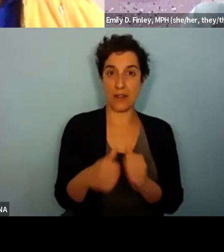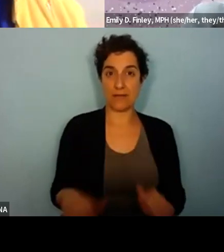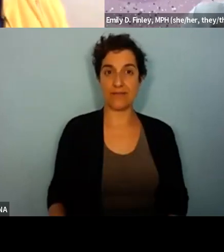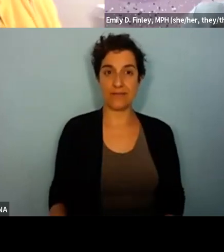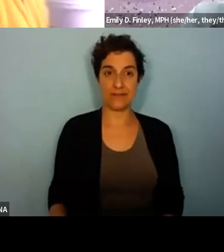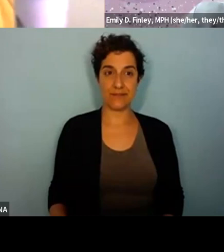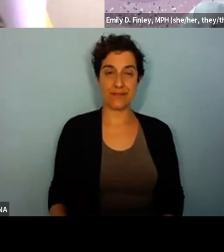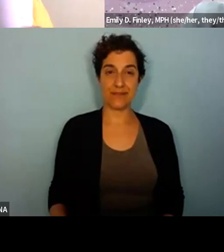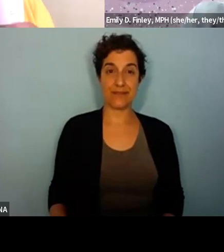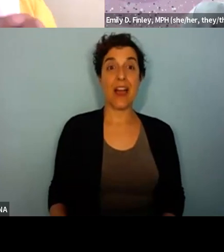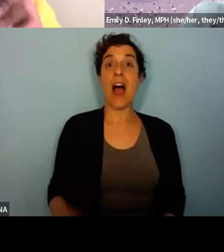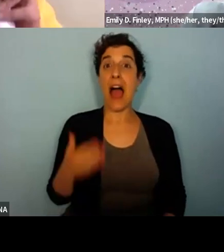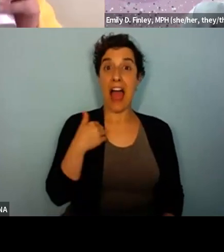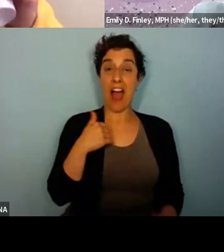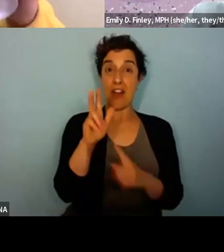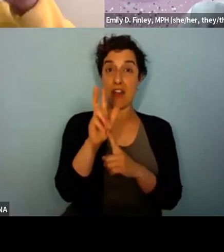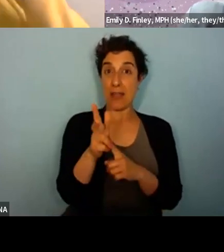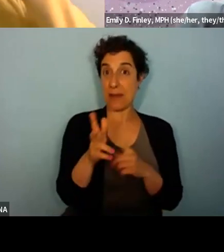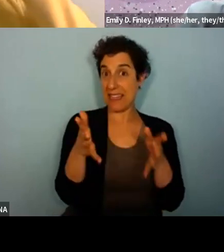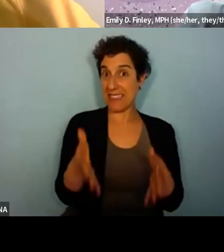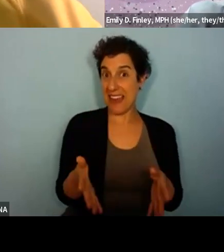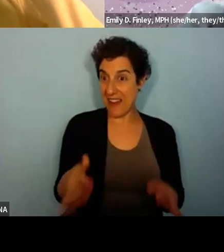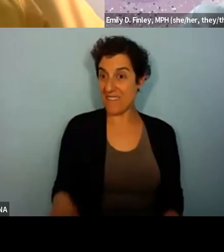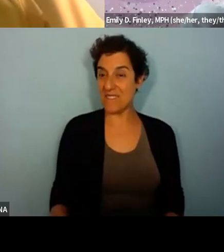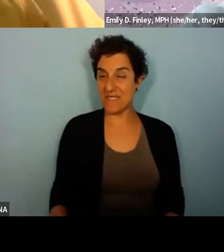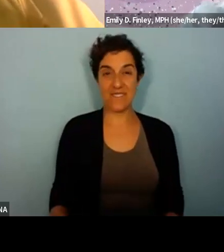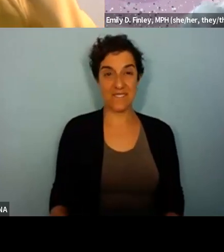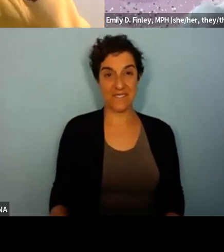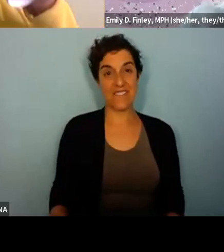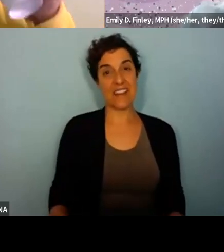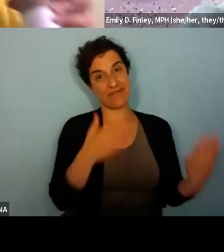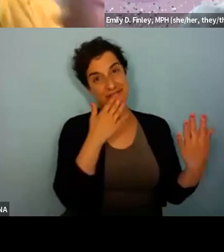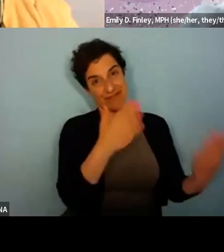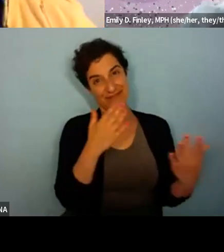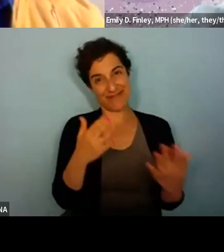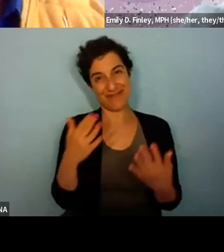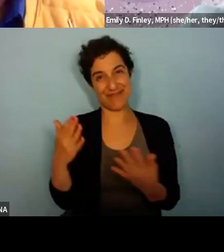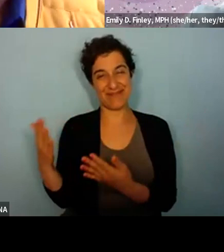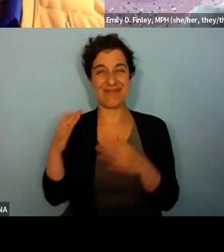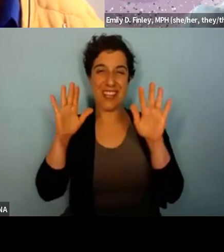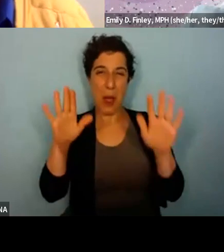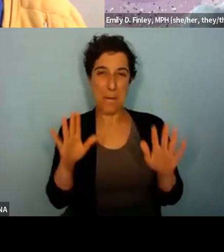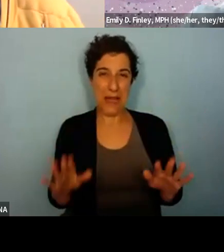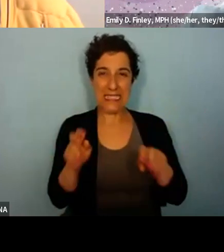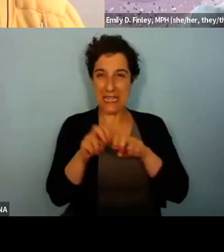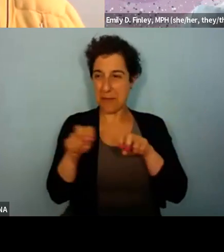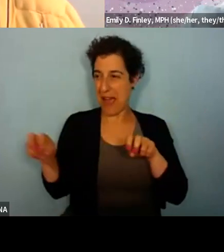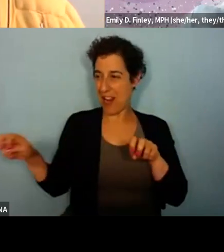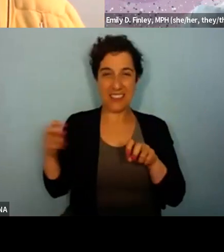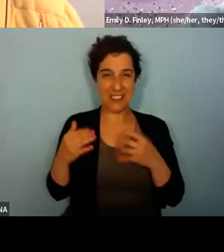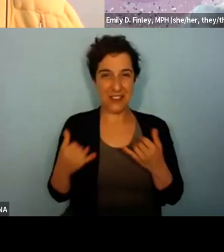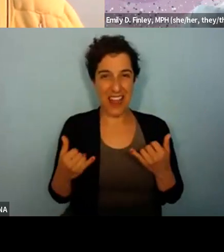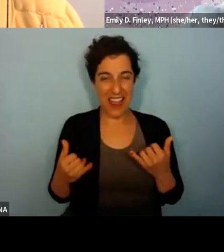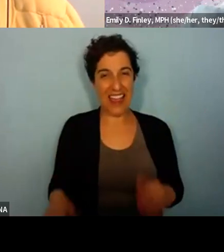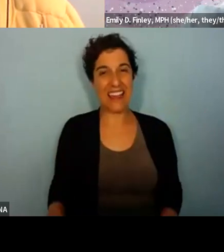So we have 3 minutes remaining. So I want to thank all of our amazing panelists today